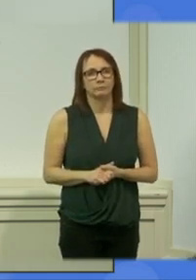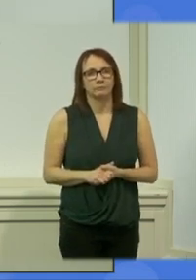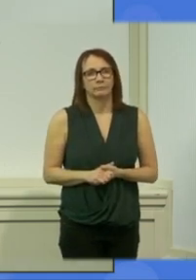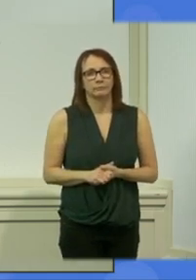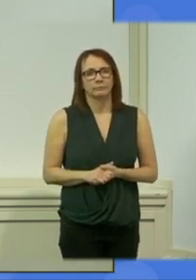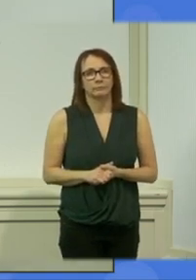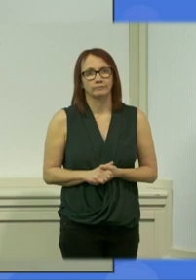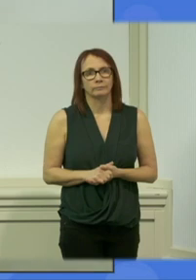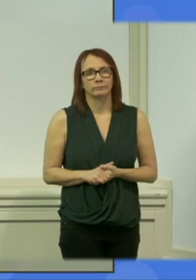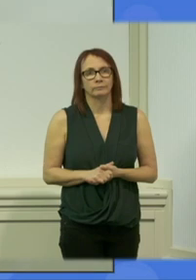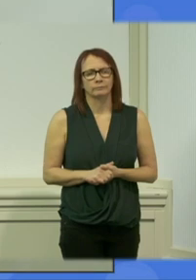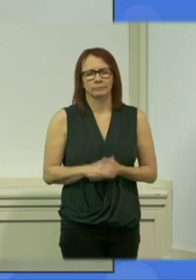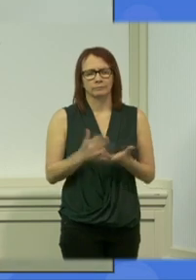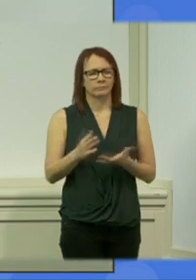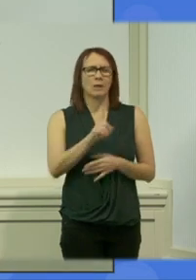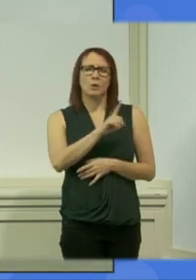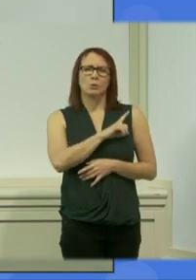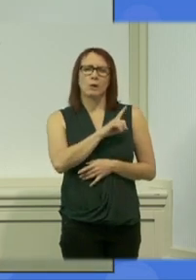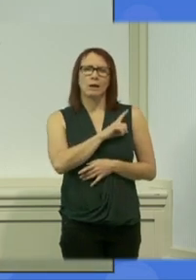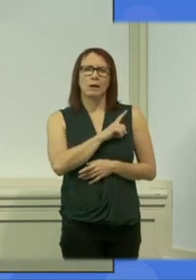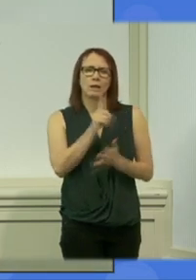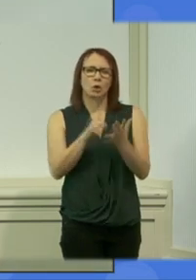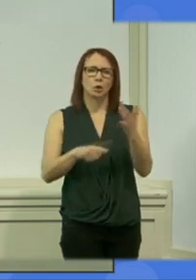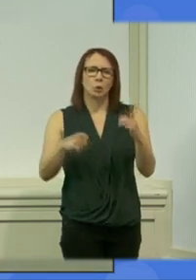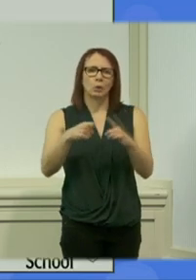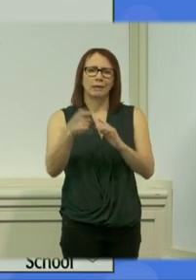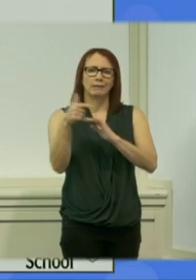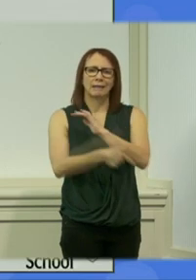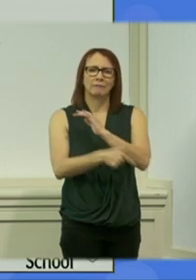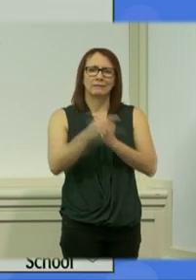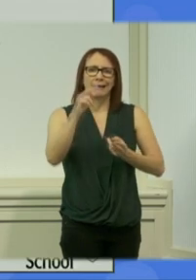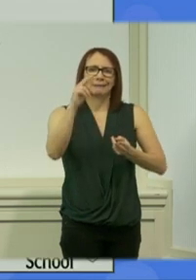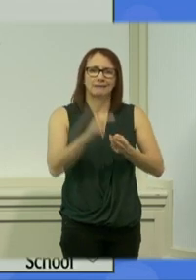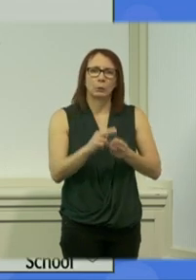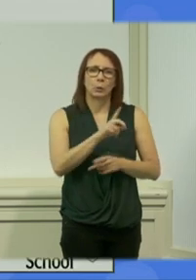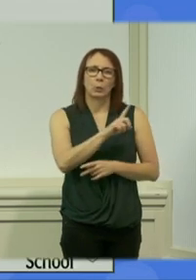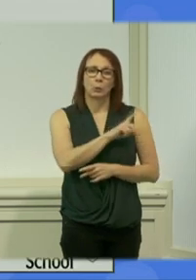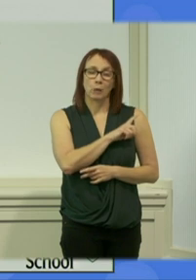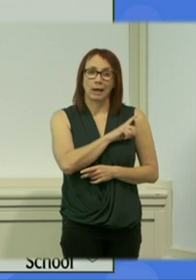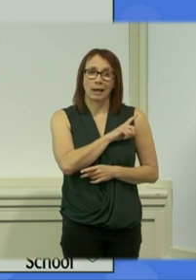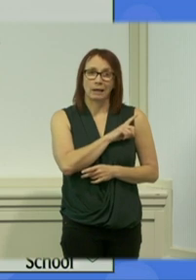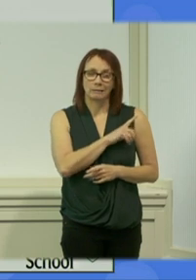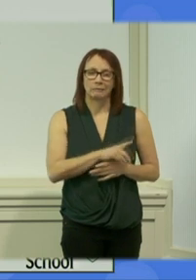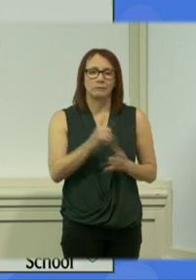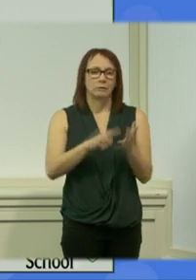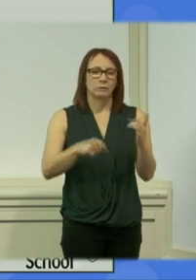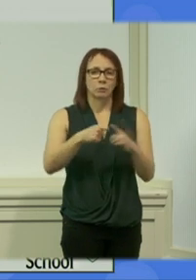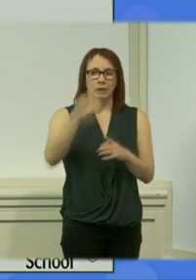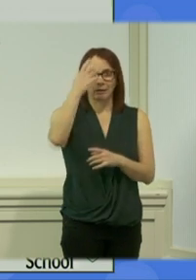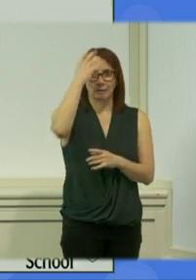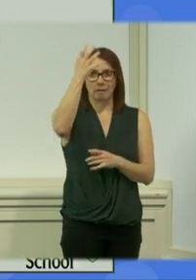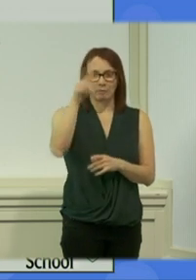So, why did the UK deficit come down? Because the UK government had